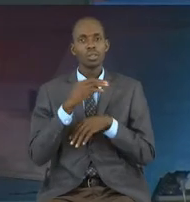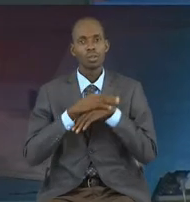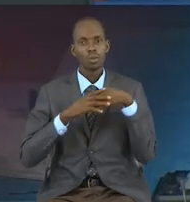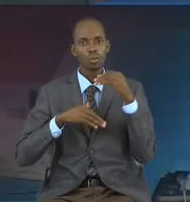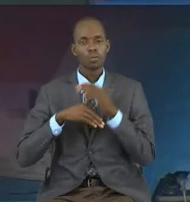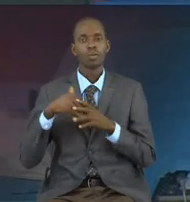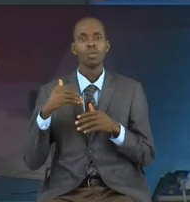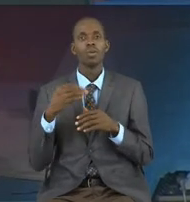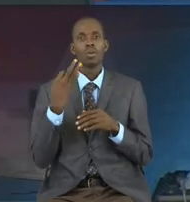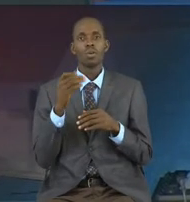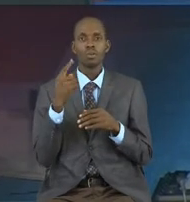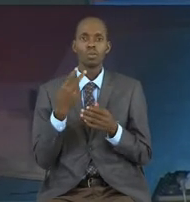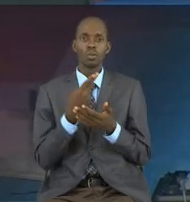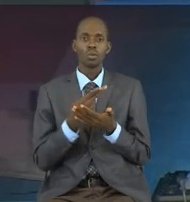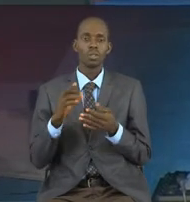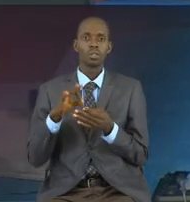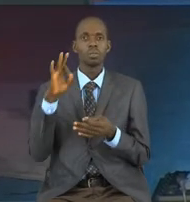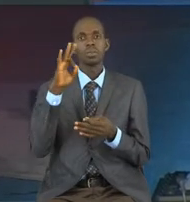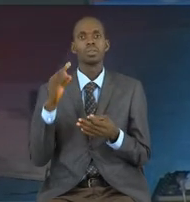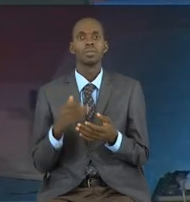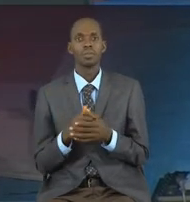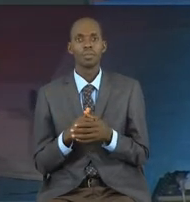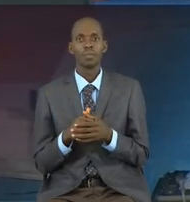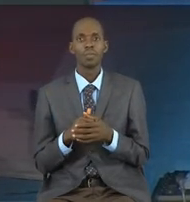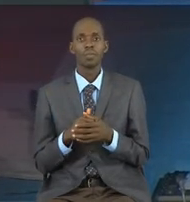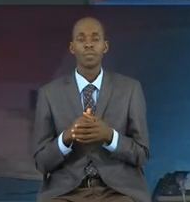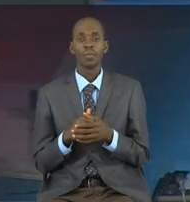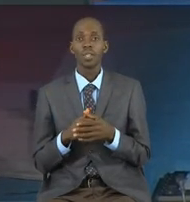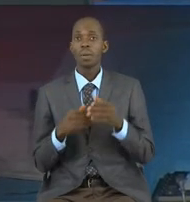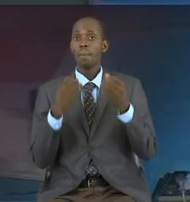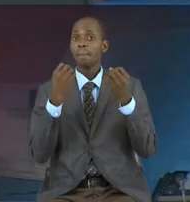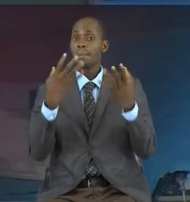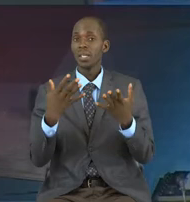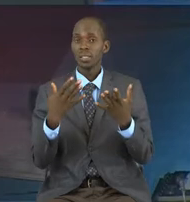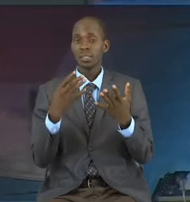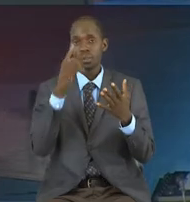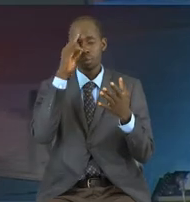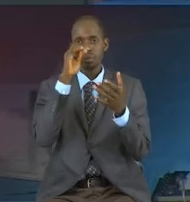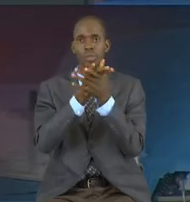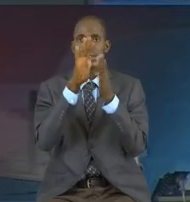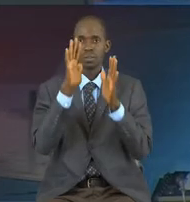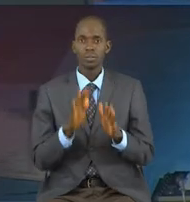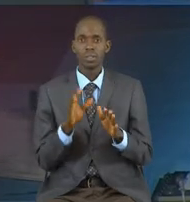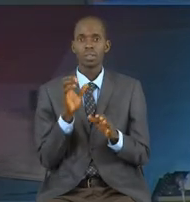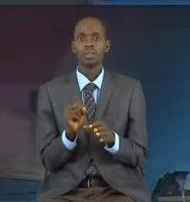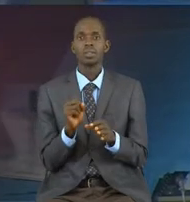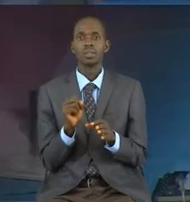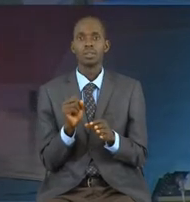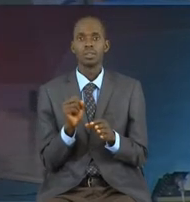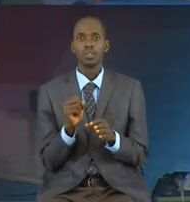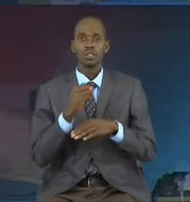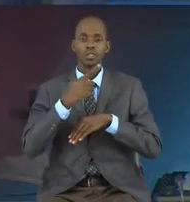consolation of the Holy Ghost. Many believers, they say they are baptized, they